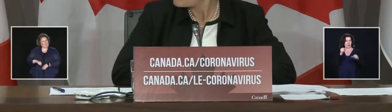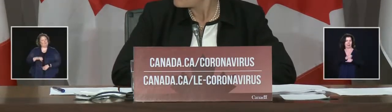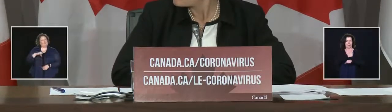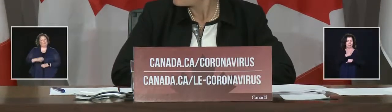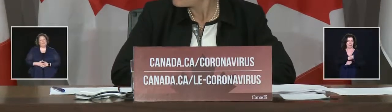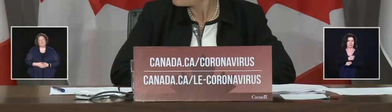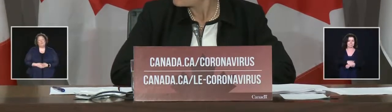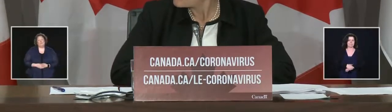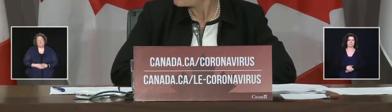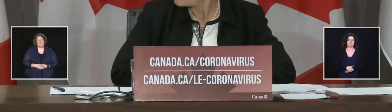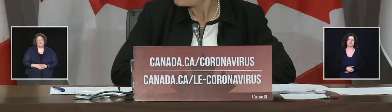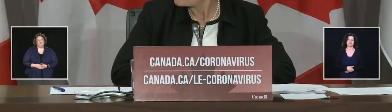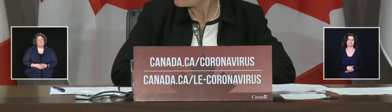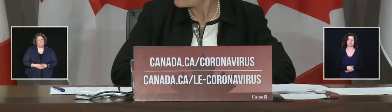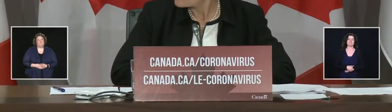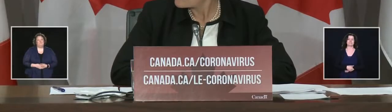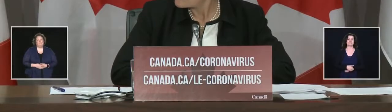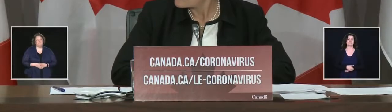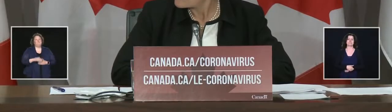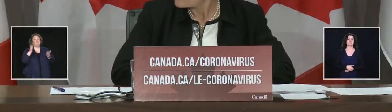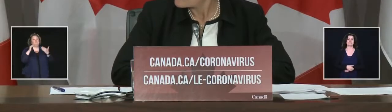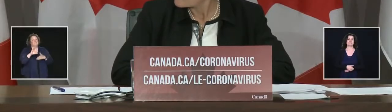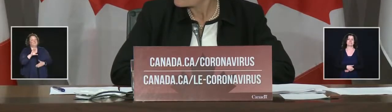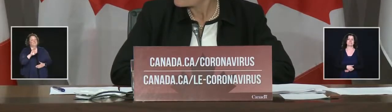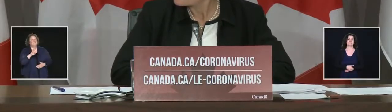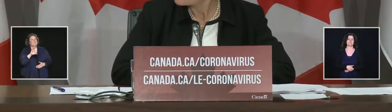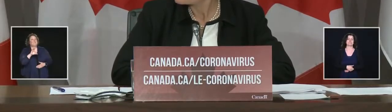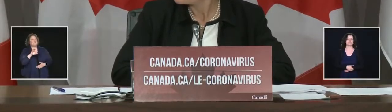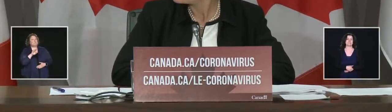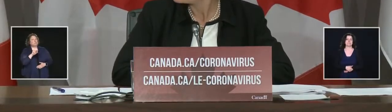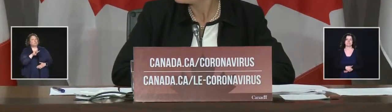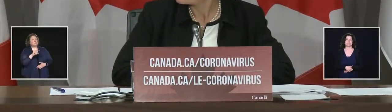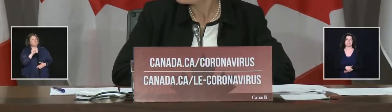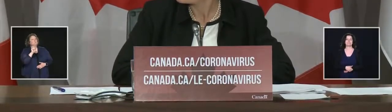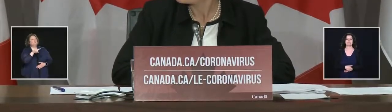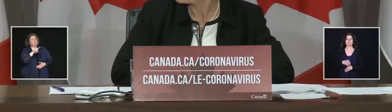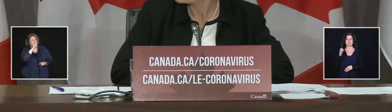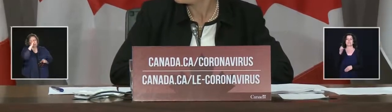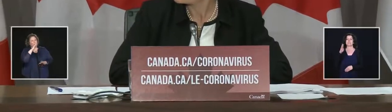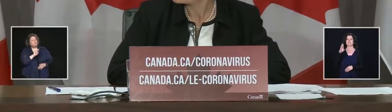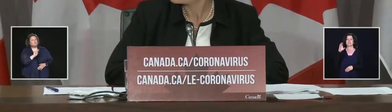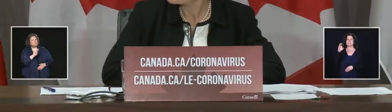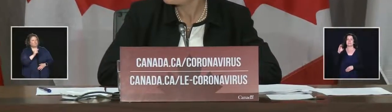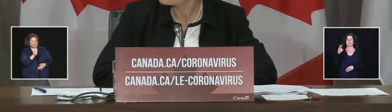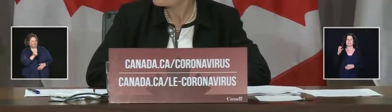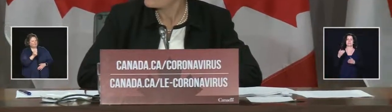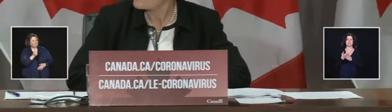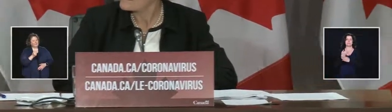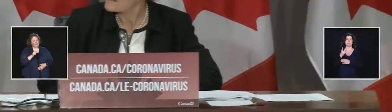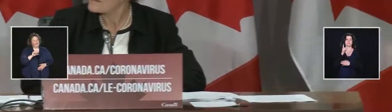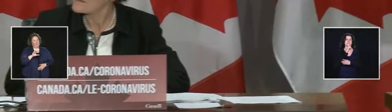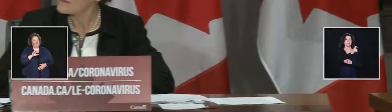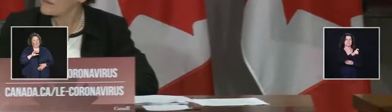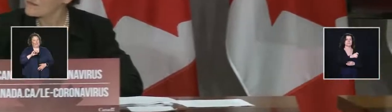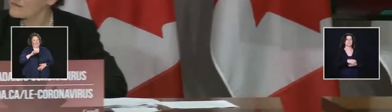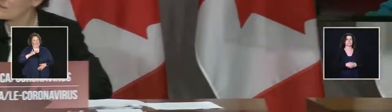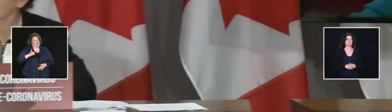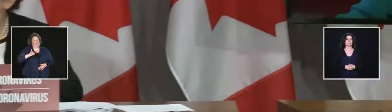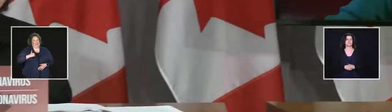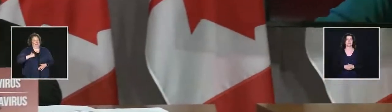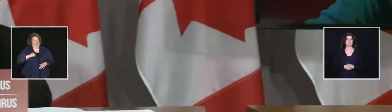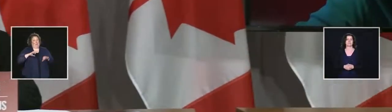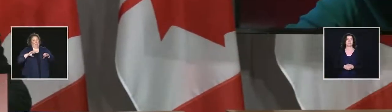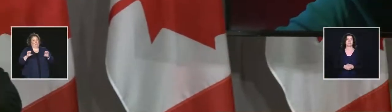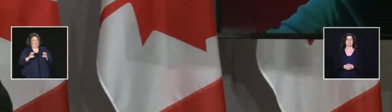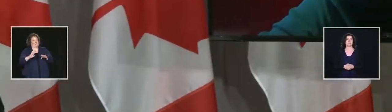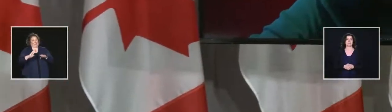Ashley Burke, CBC News. My question is for Minister Ng. When will the Canada Emergency Business Account be available for sole proprietors? You